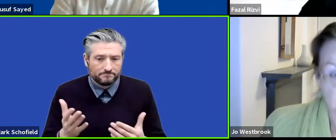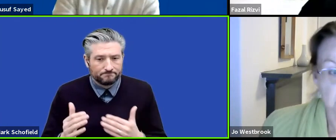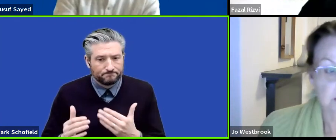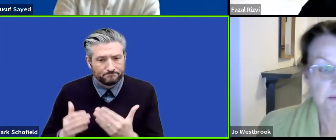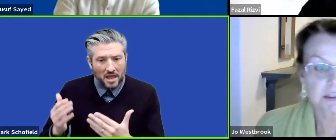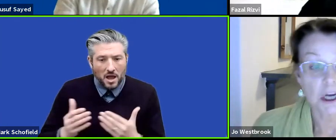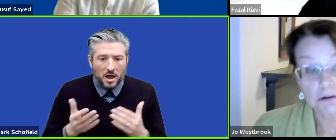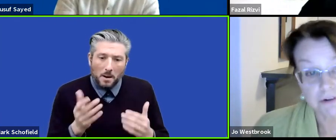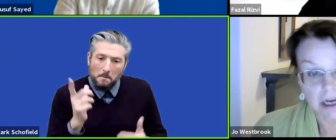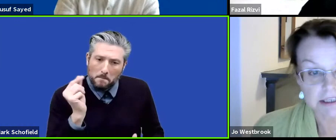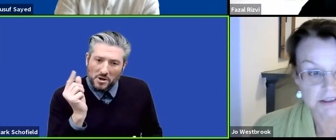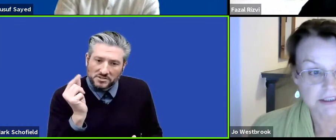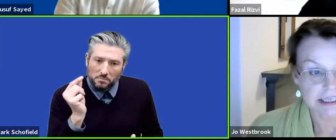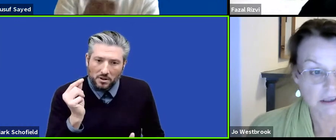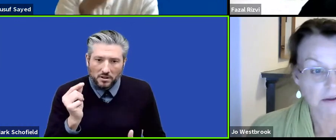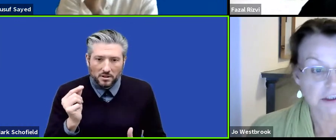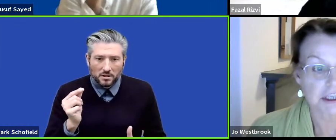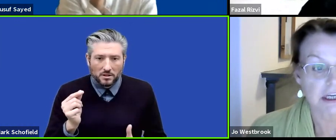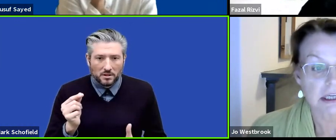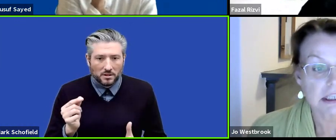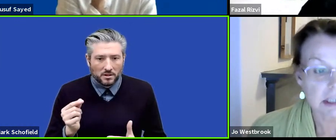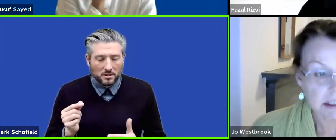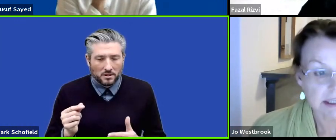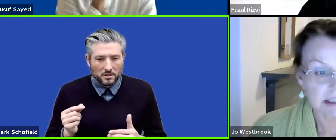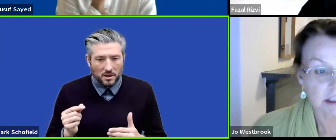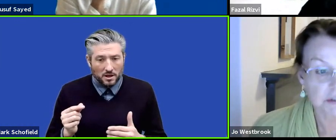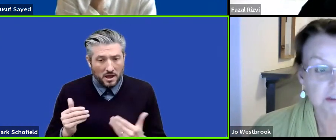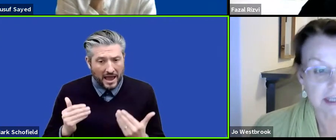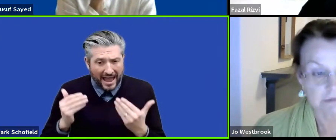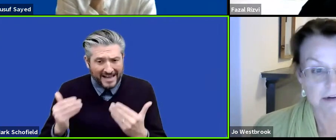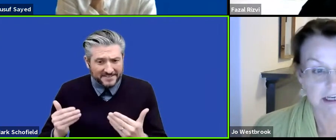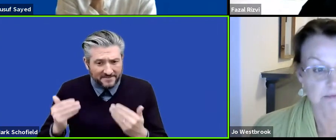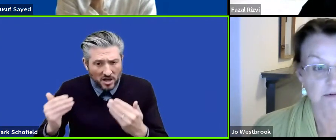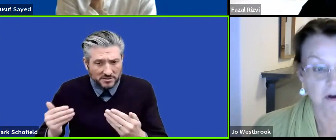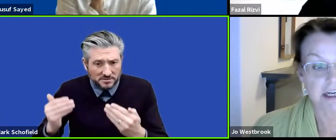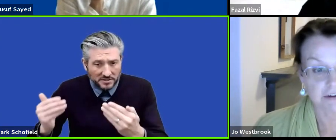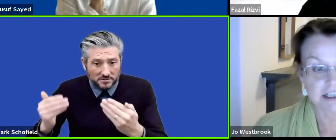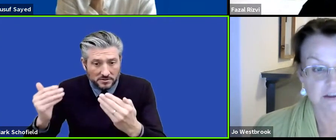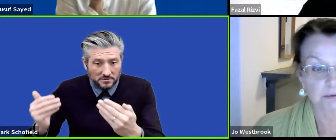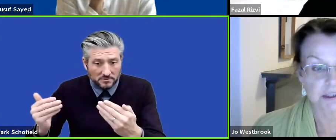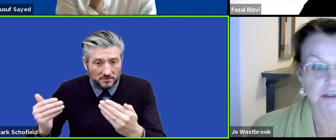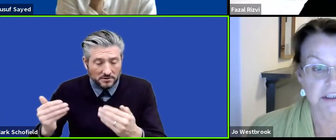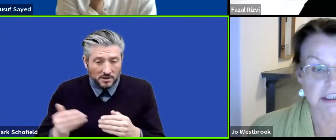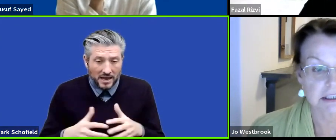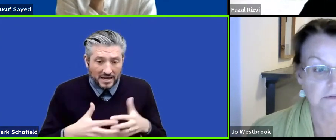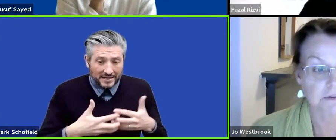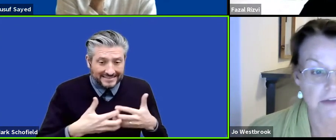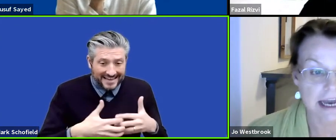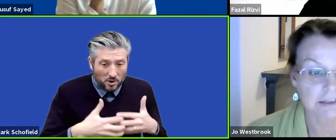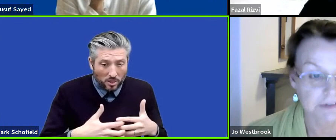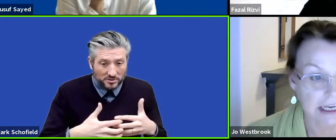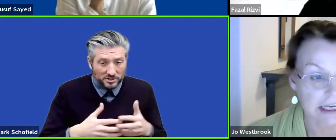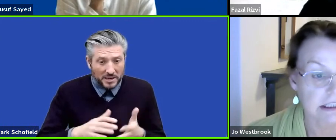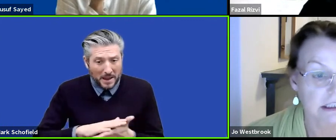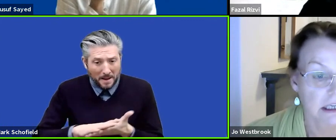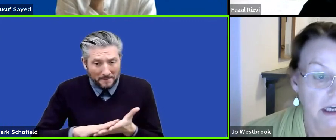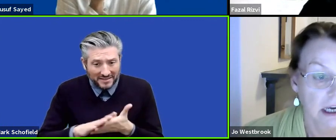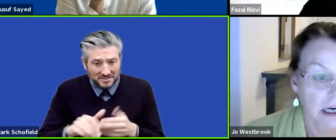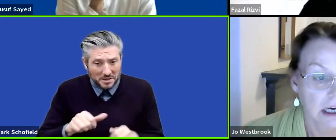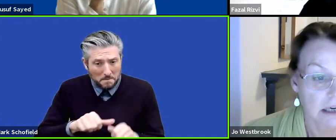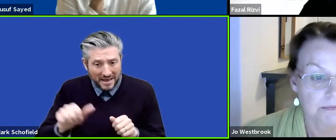about the advancement and over-reliance on technology? Could it in fact provide greater opportunities to further